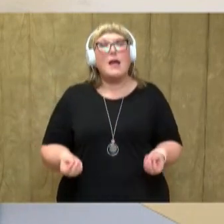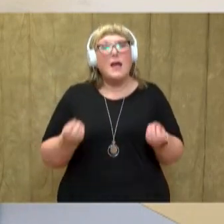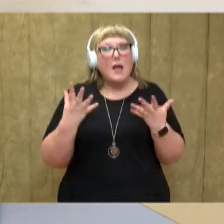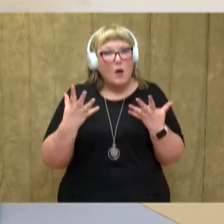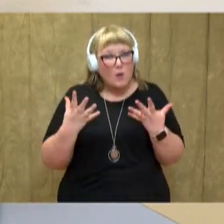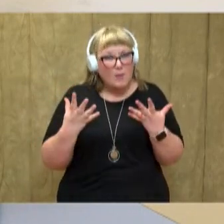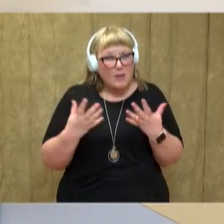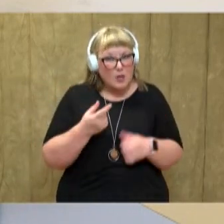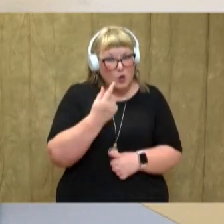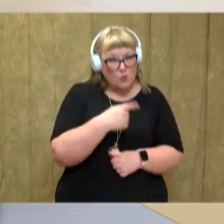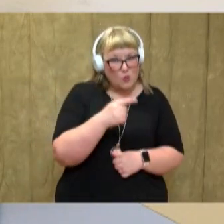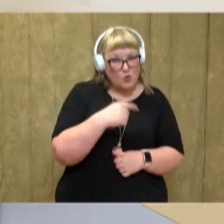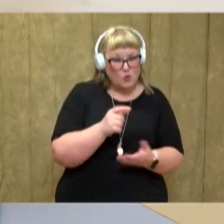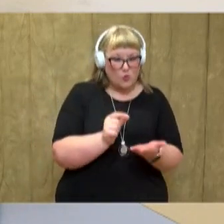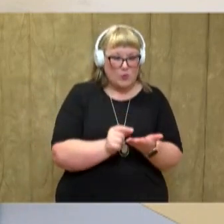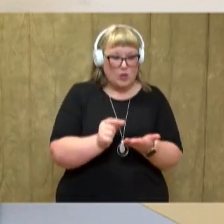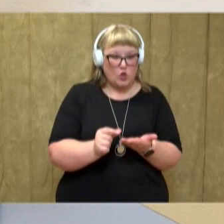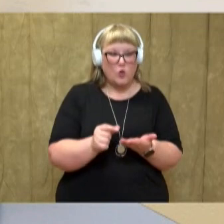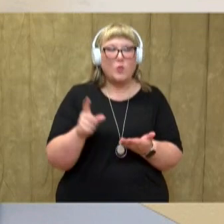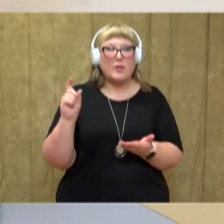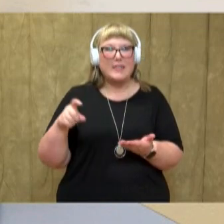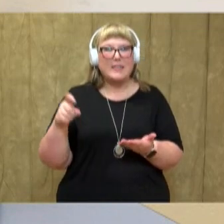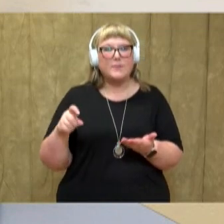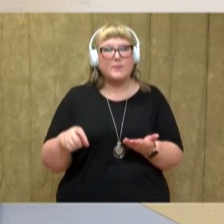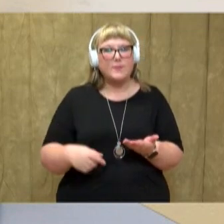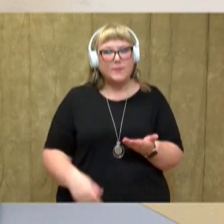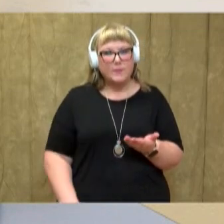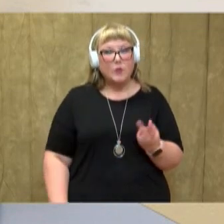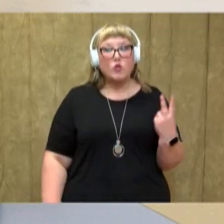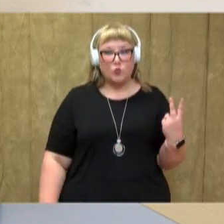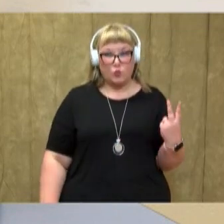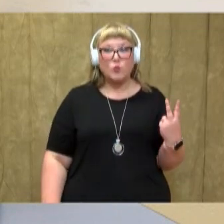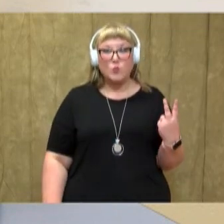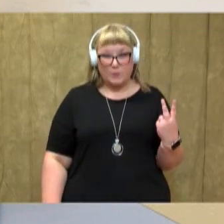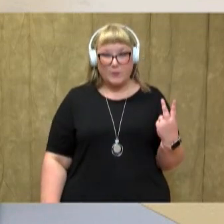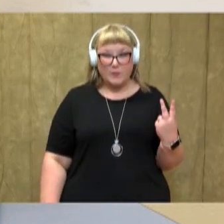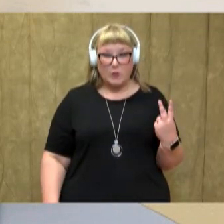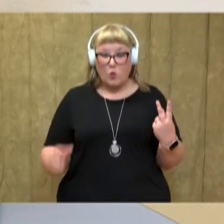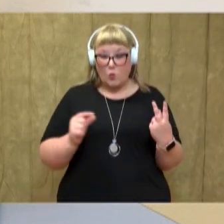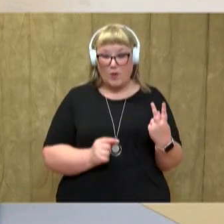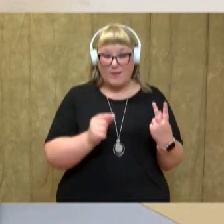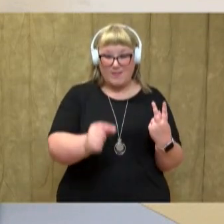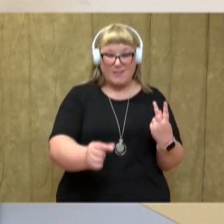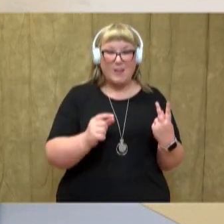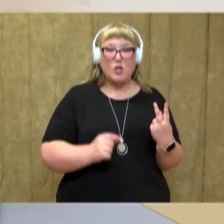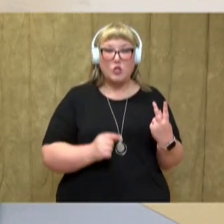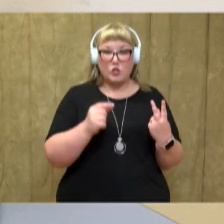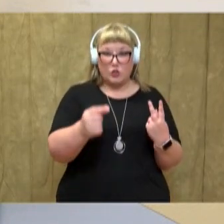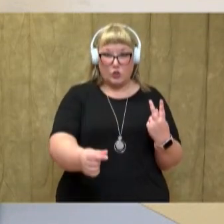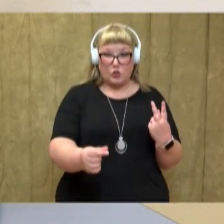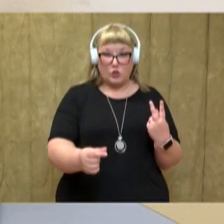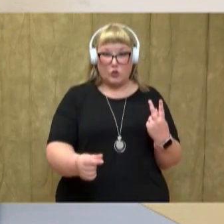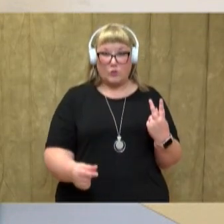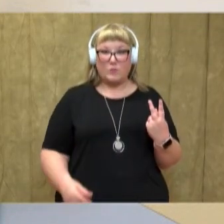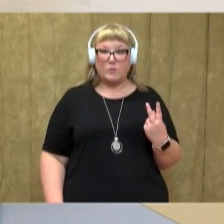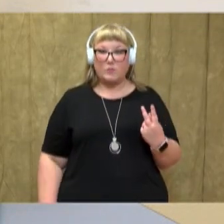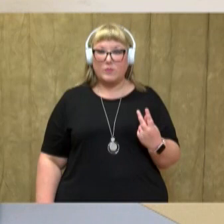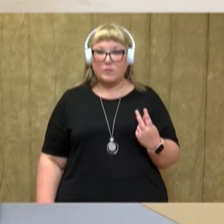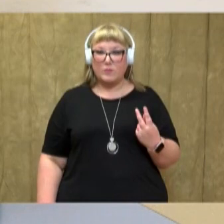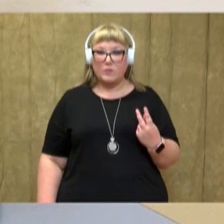green cubes will I need? 2. Let's put those out. 1,